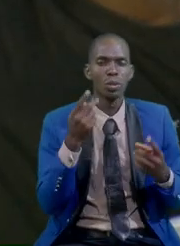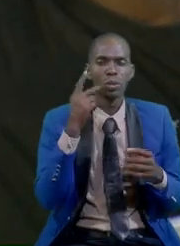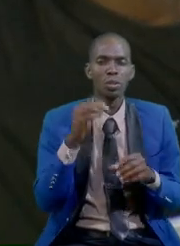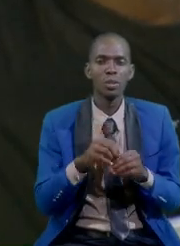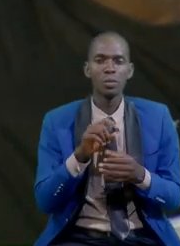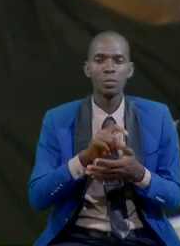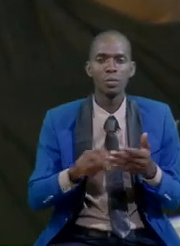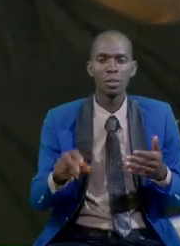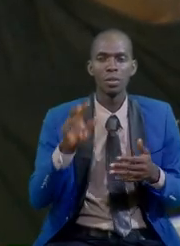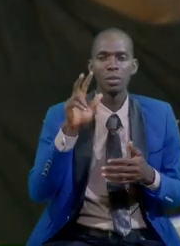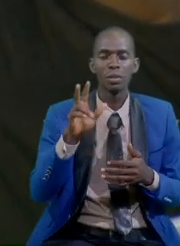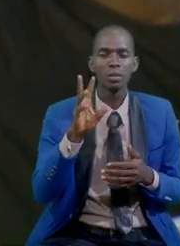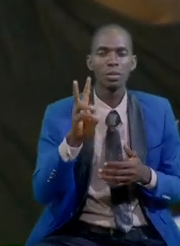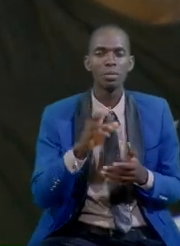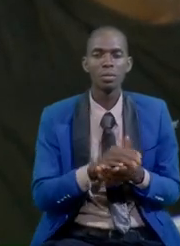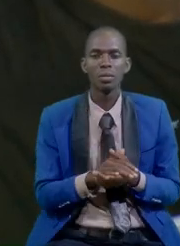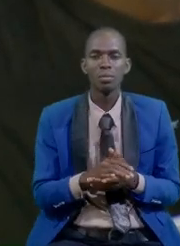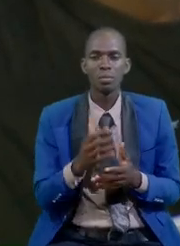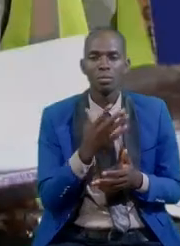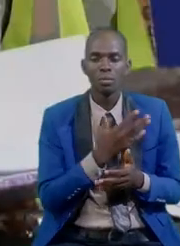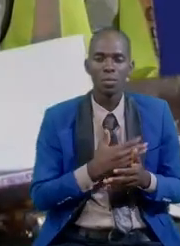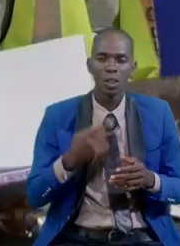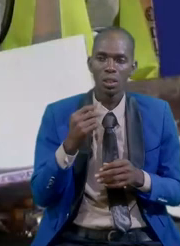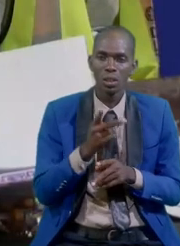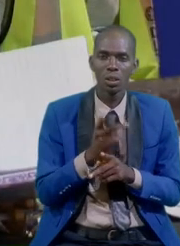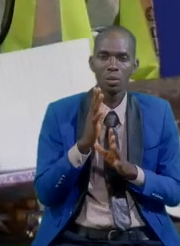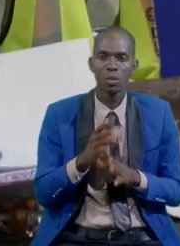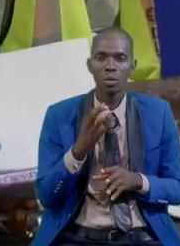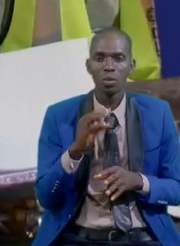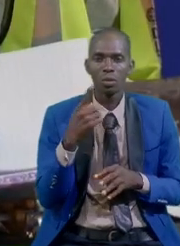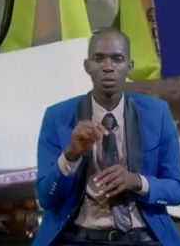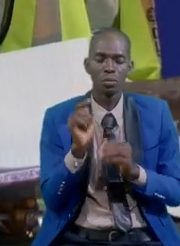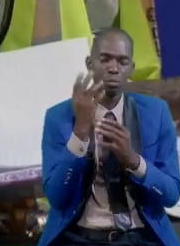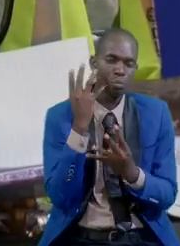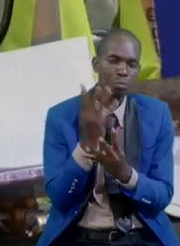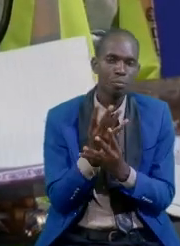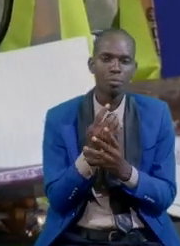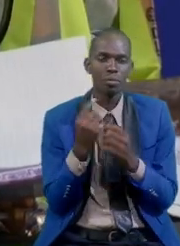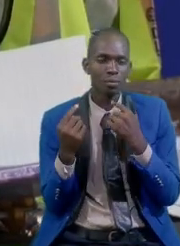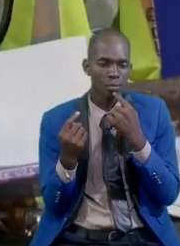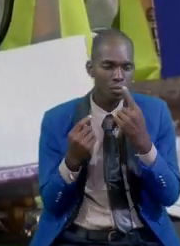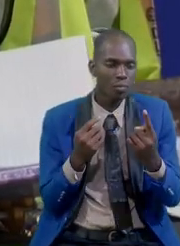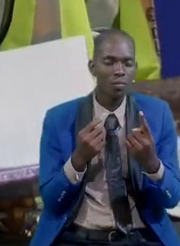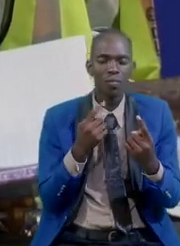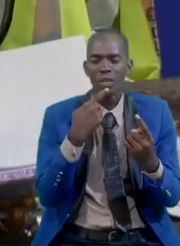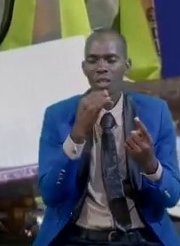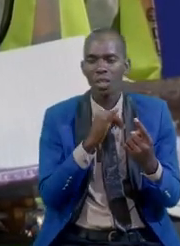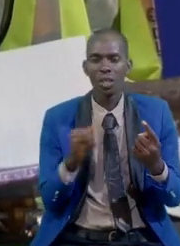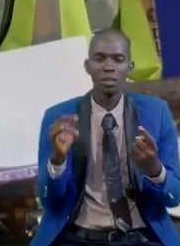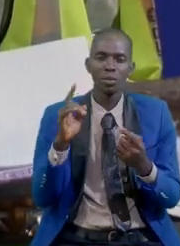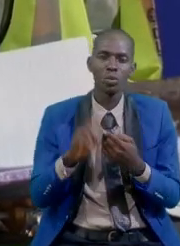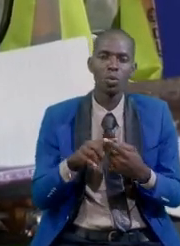In verse 36, and the keeper of the prison told, saying to Paul,